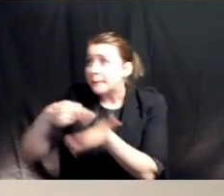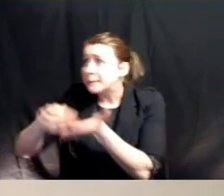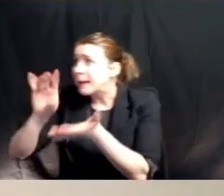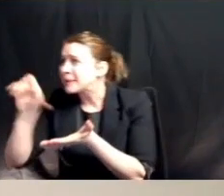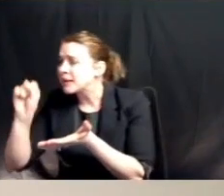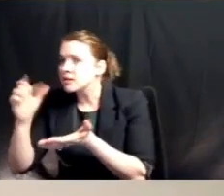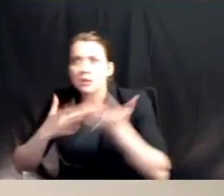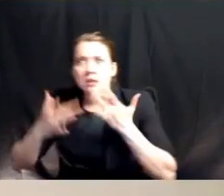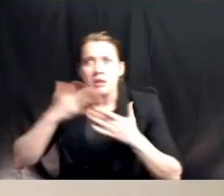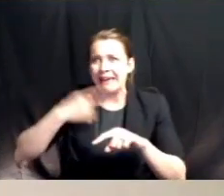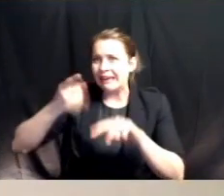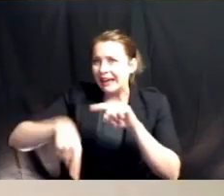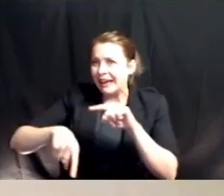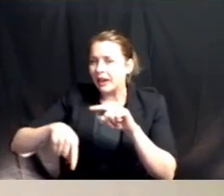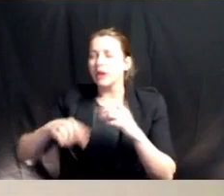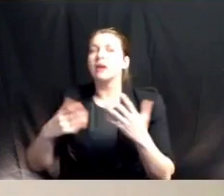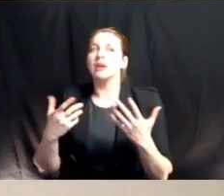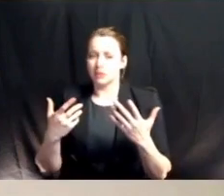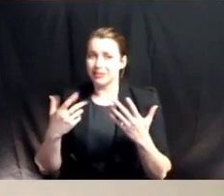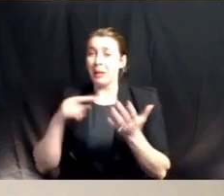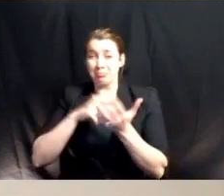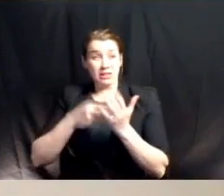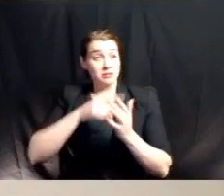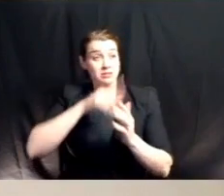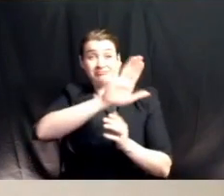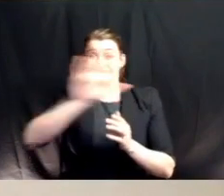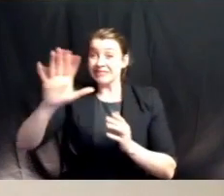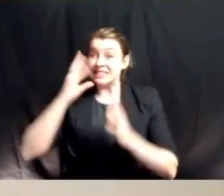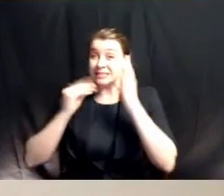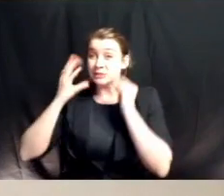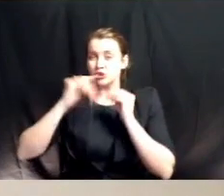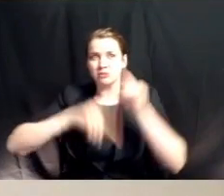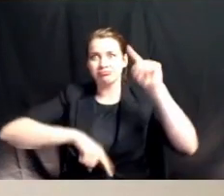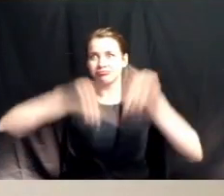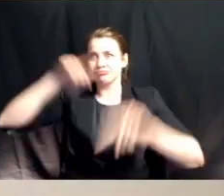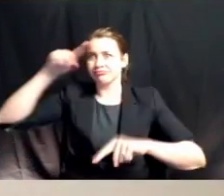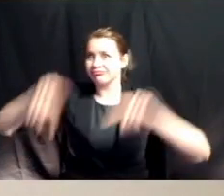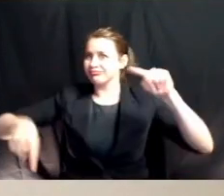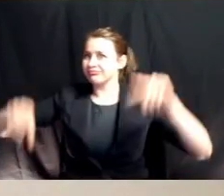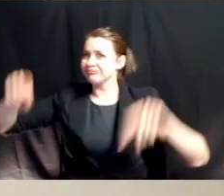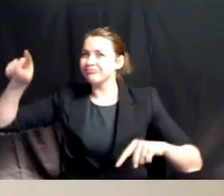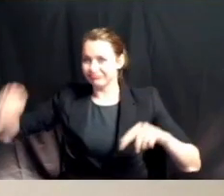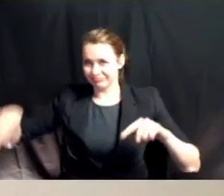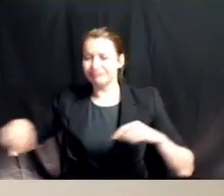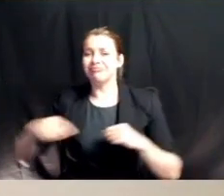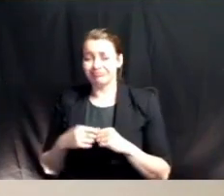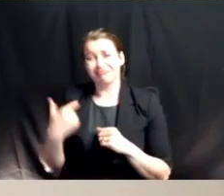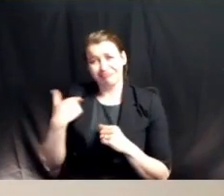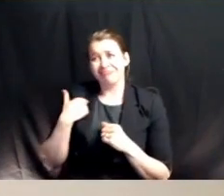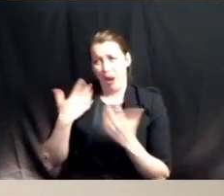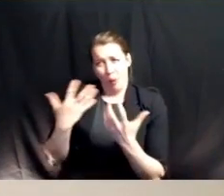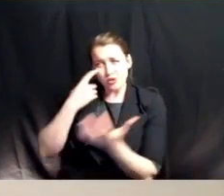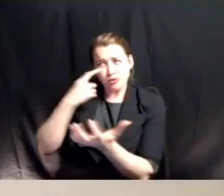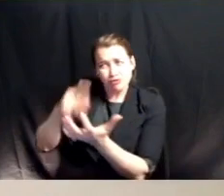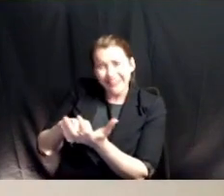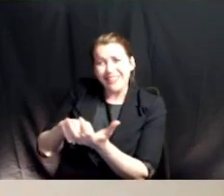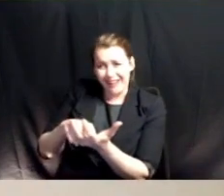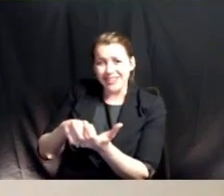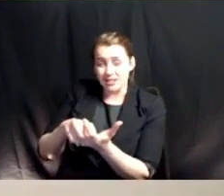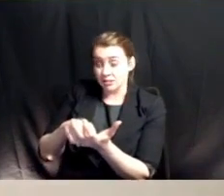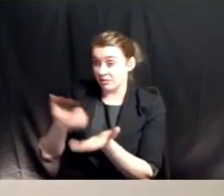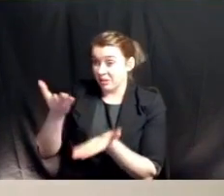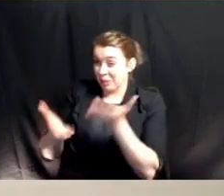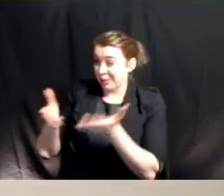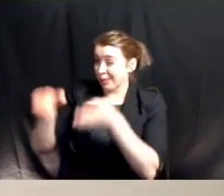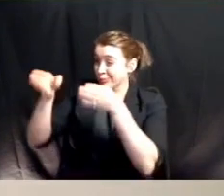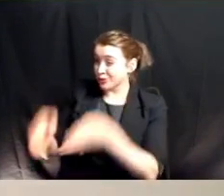this virus in very different ways, and I am the first to acknowledge that someone who's sitting at home and trying